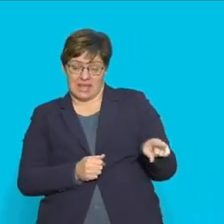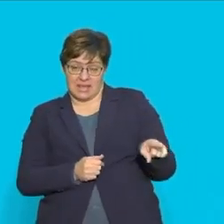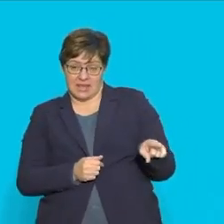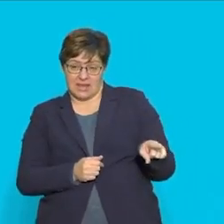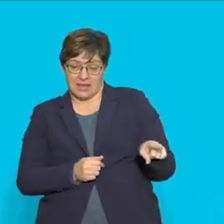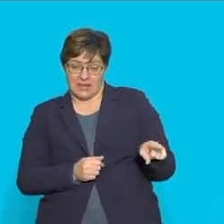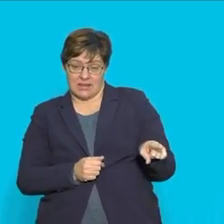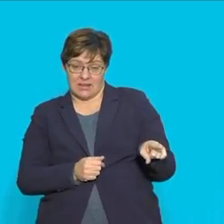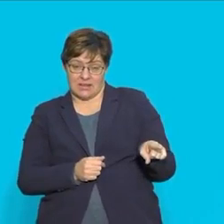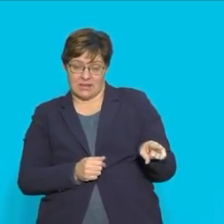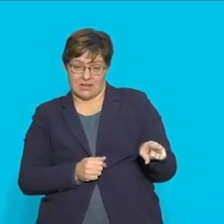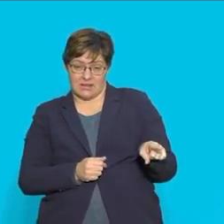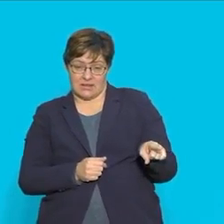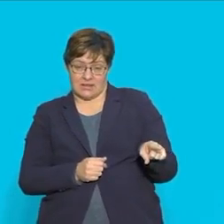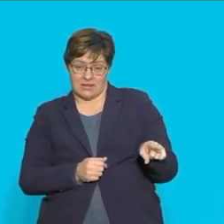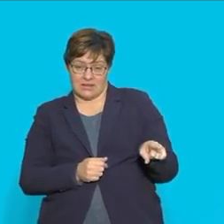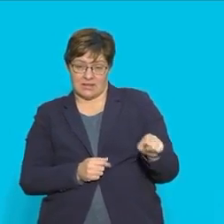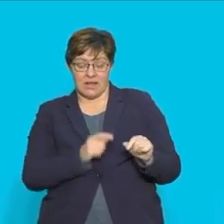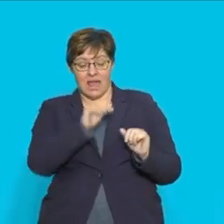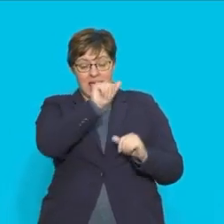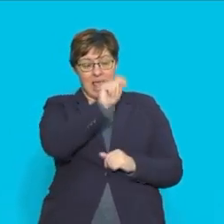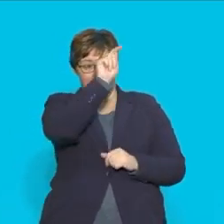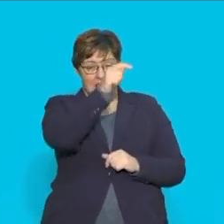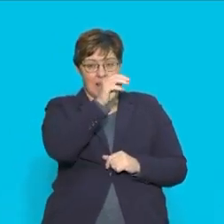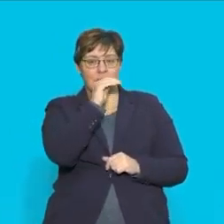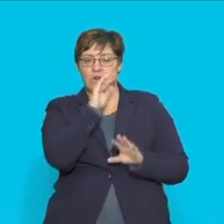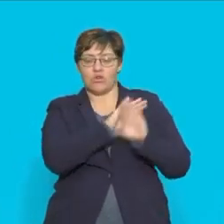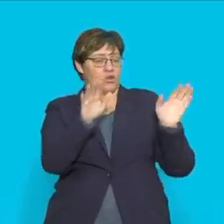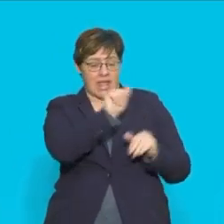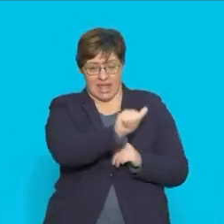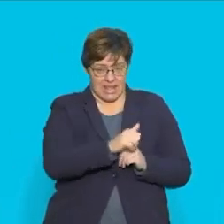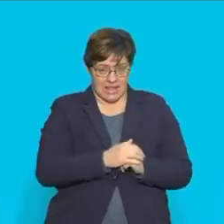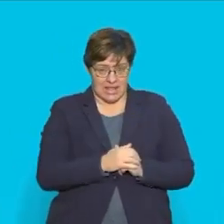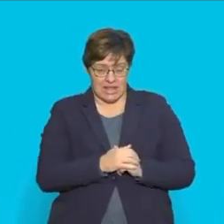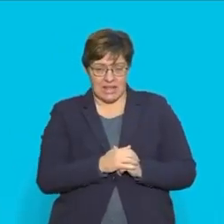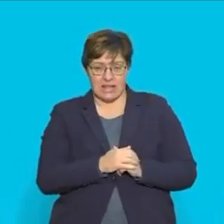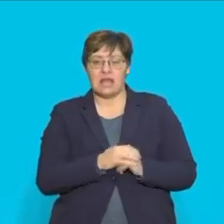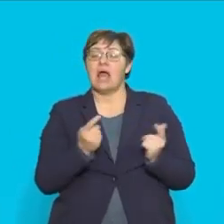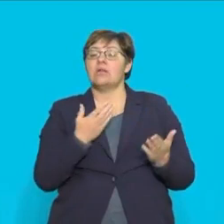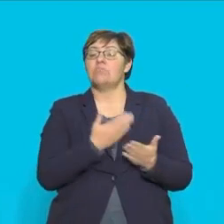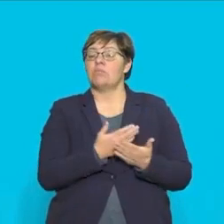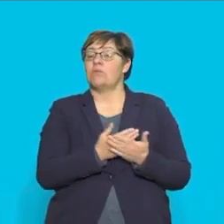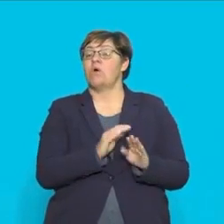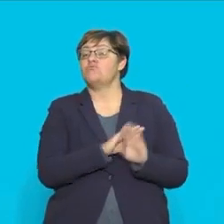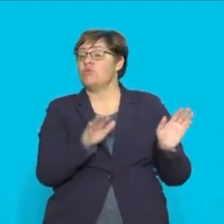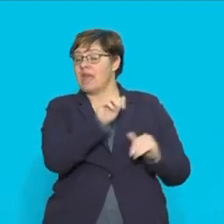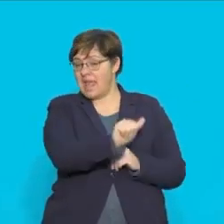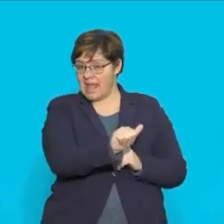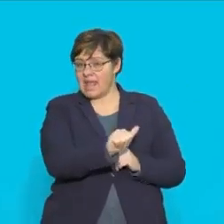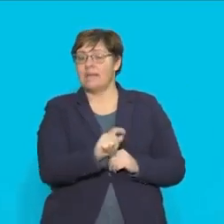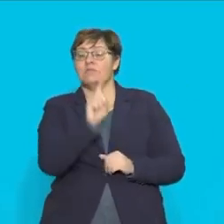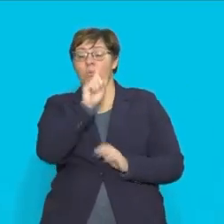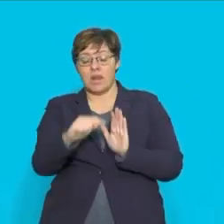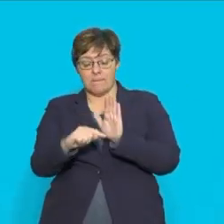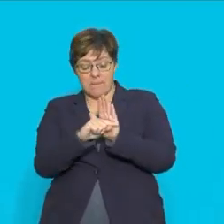probability not A. If I put something like that there, that means not A. And the probability of not